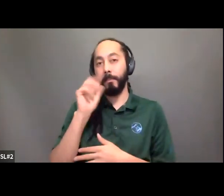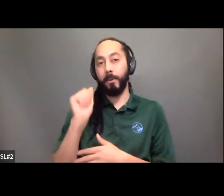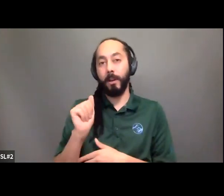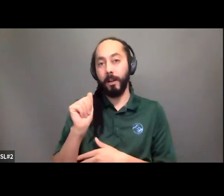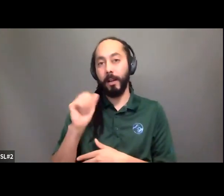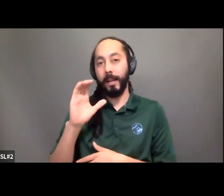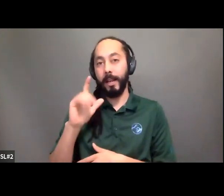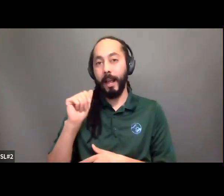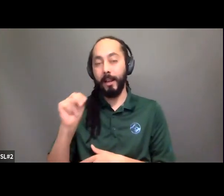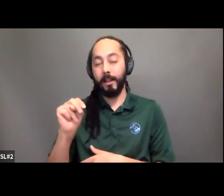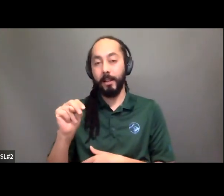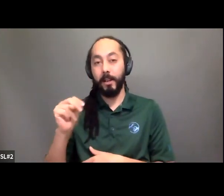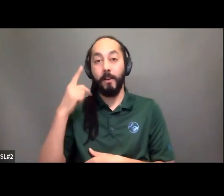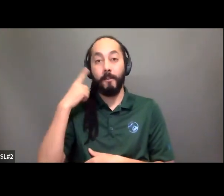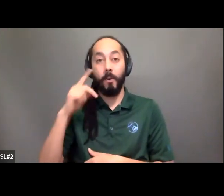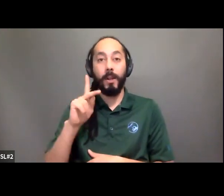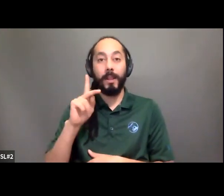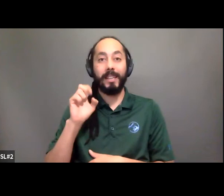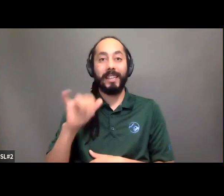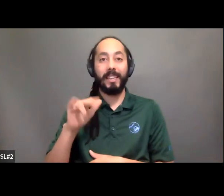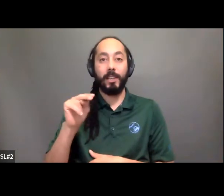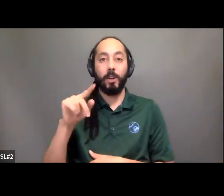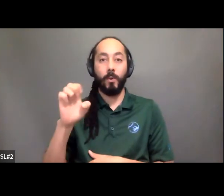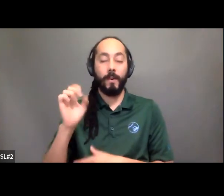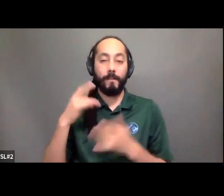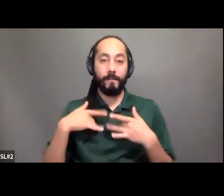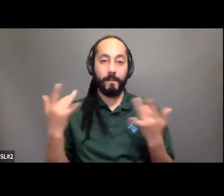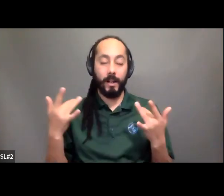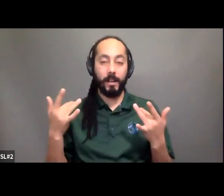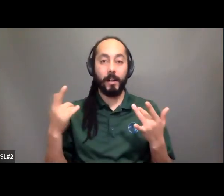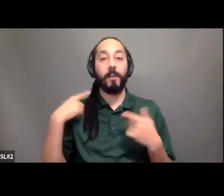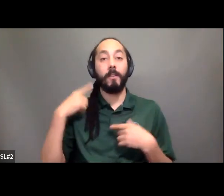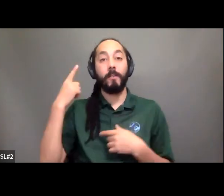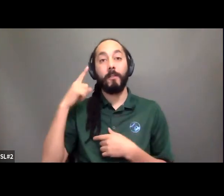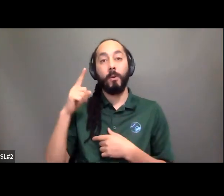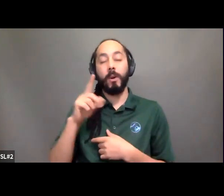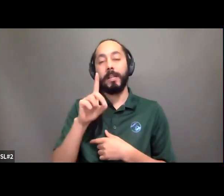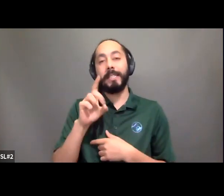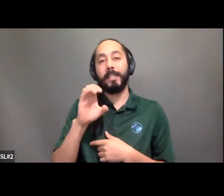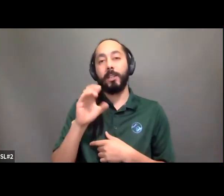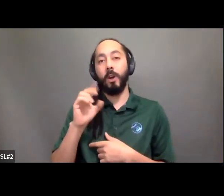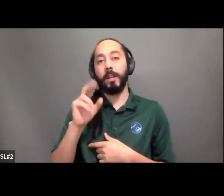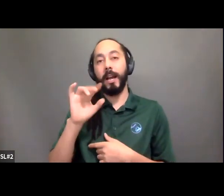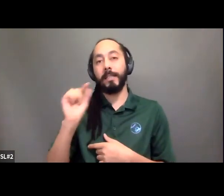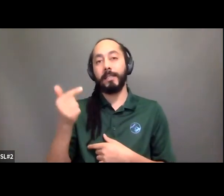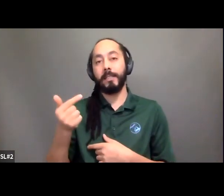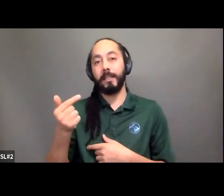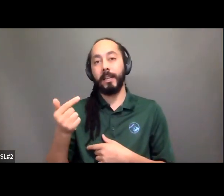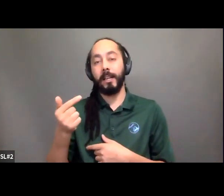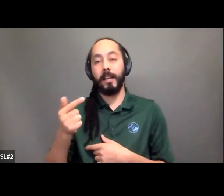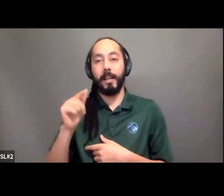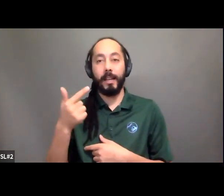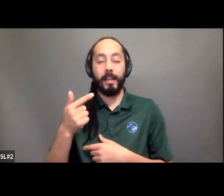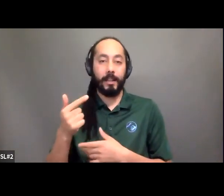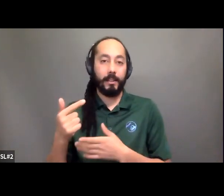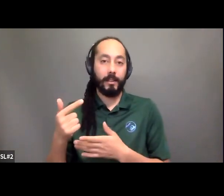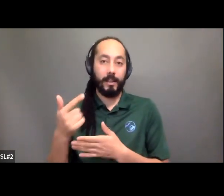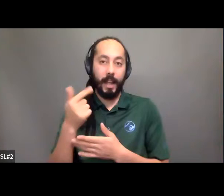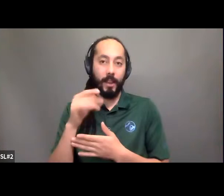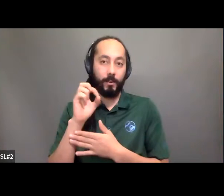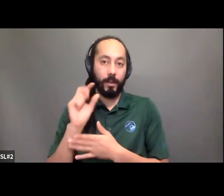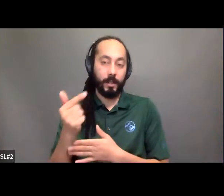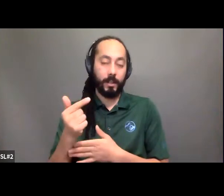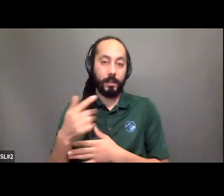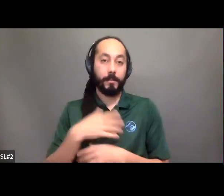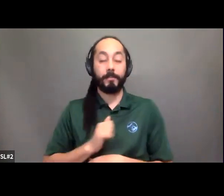the keynote event in the Decolonizing Abolition Gathering, organized by myself and my comrades at the Toronto